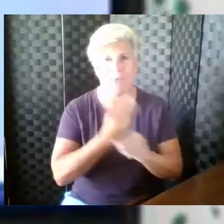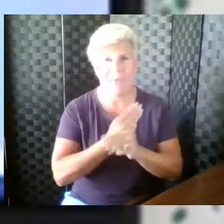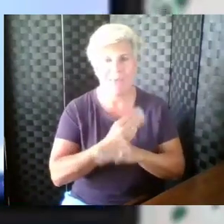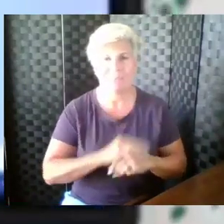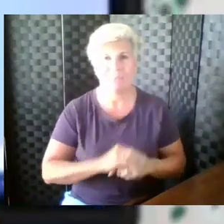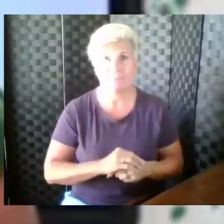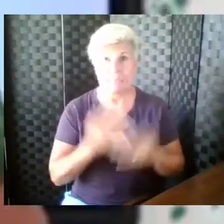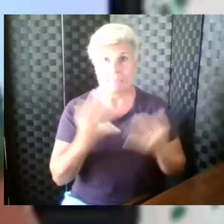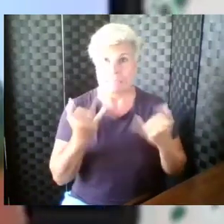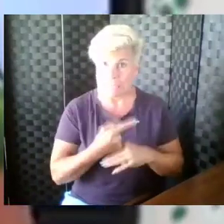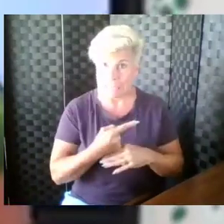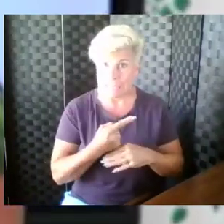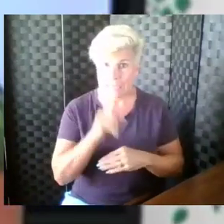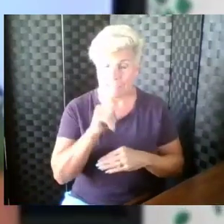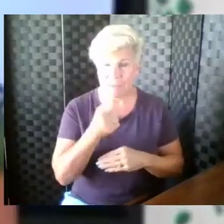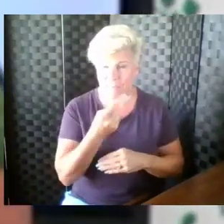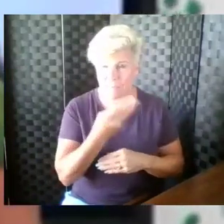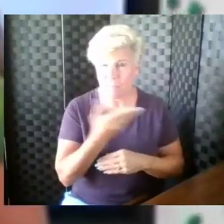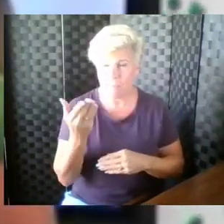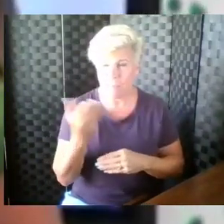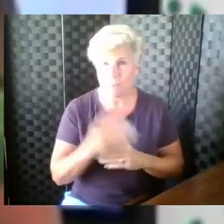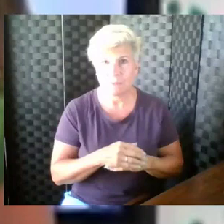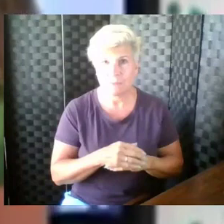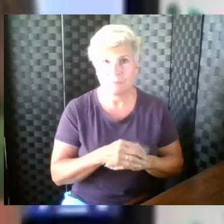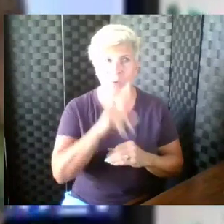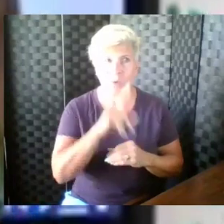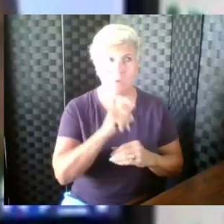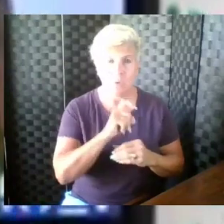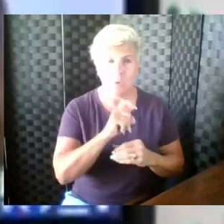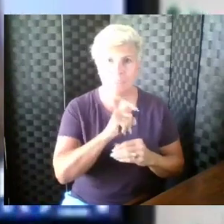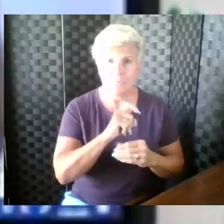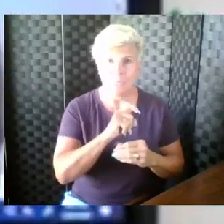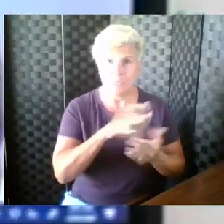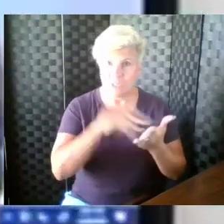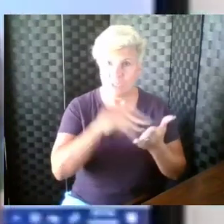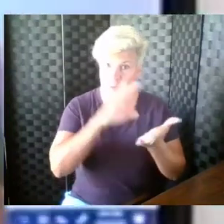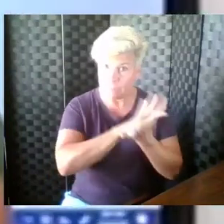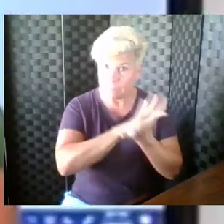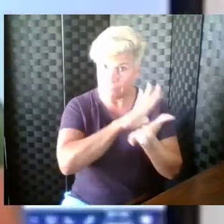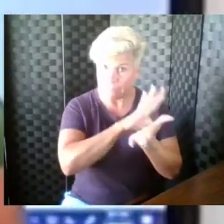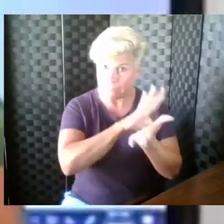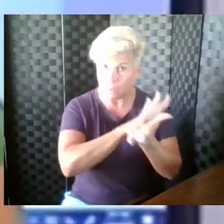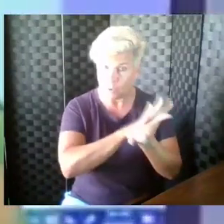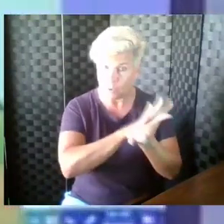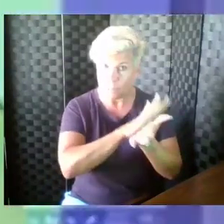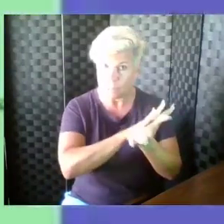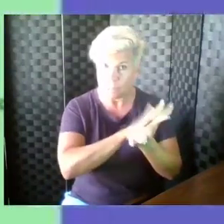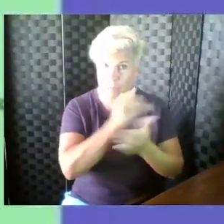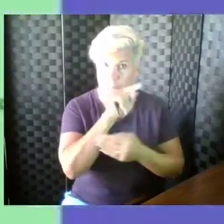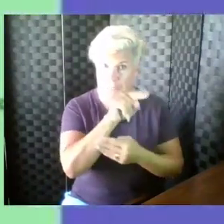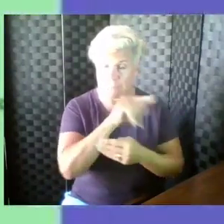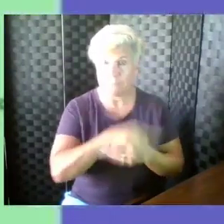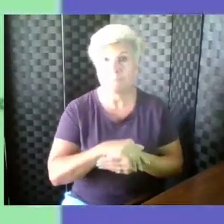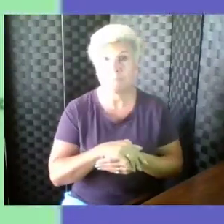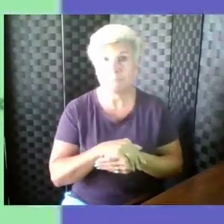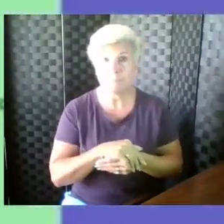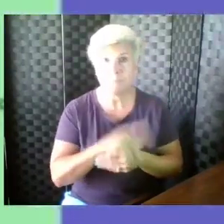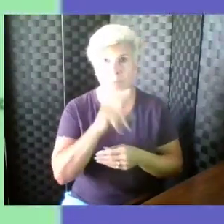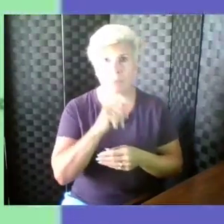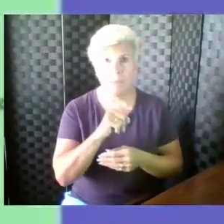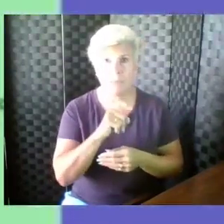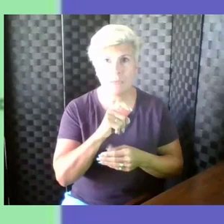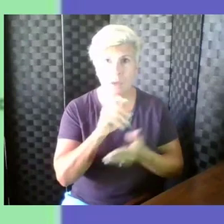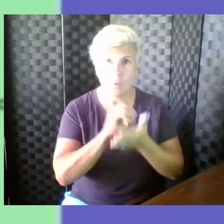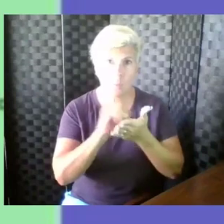For today's lesson, you're going to need just a few things. You're going to need your student guided practice page that looks like this. You're going to need a